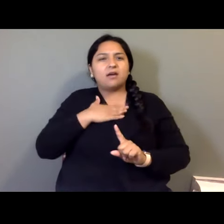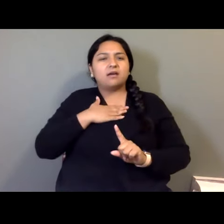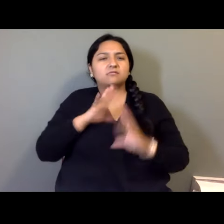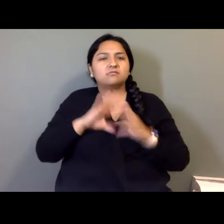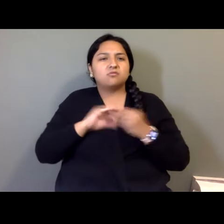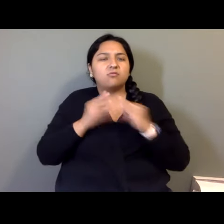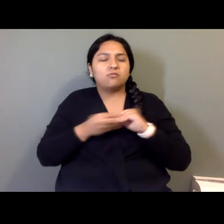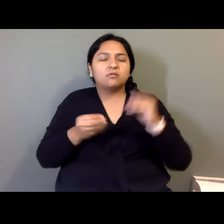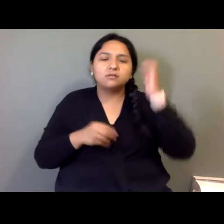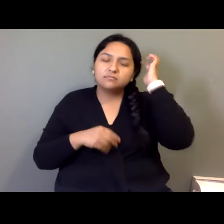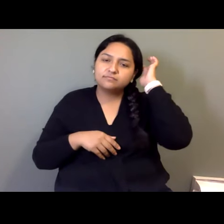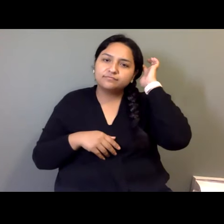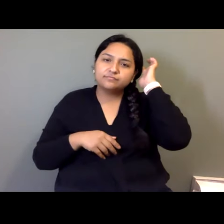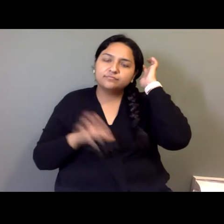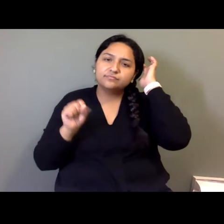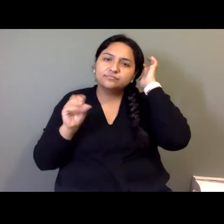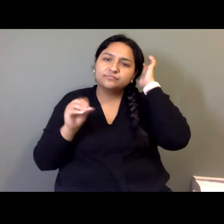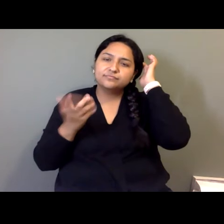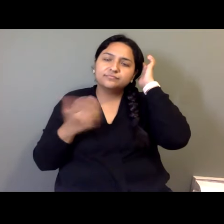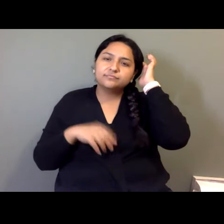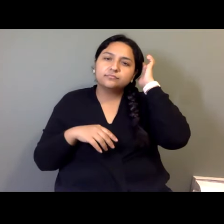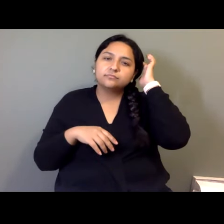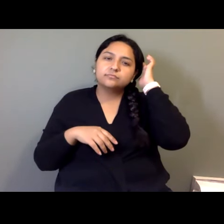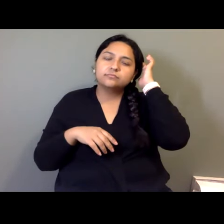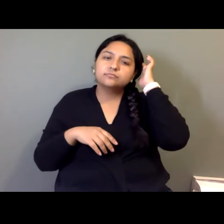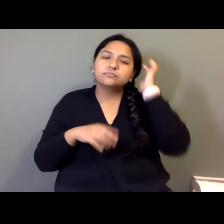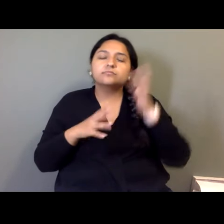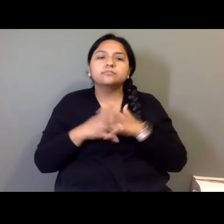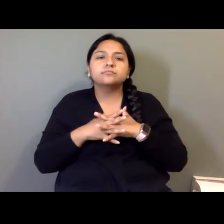And so, yeah,